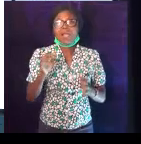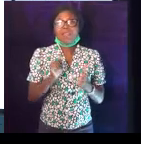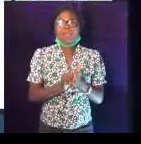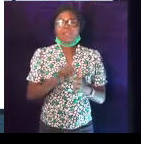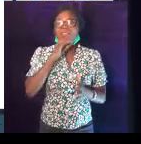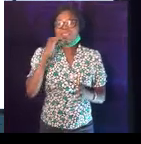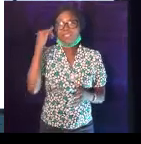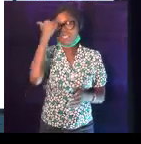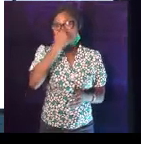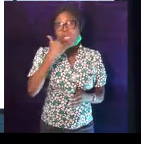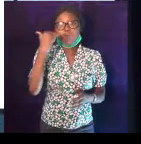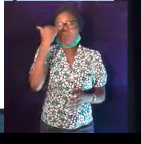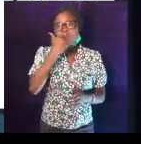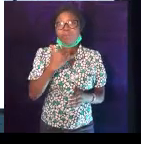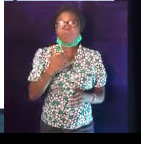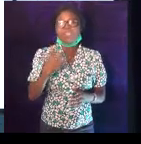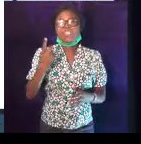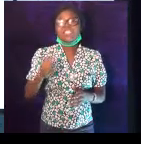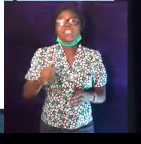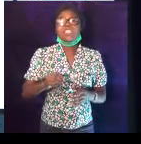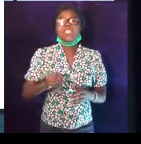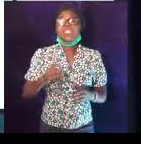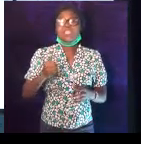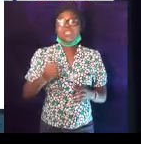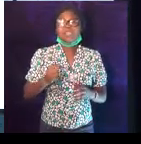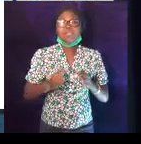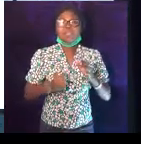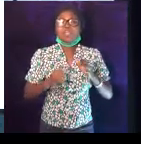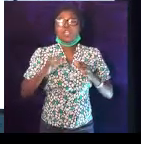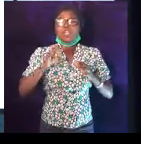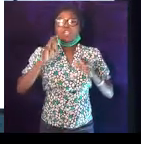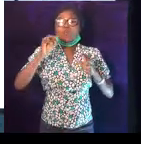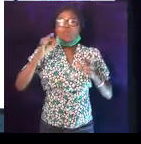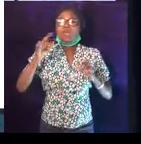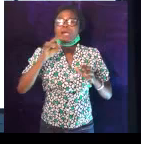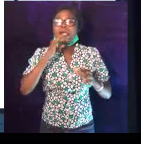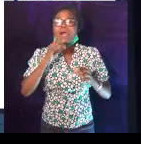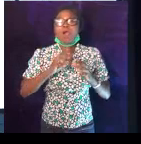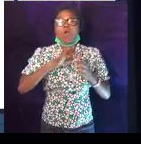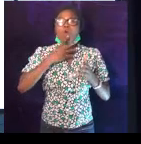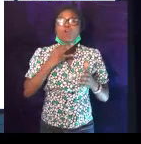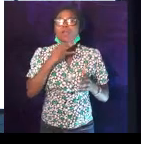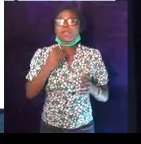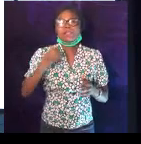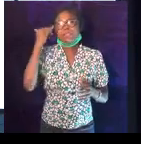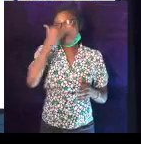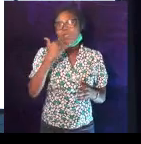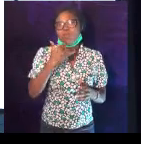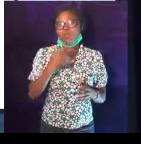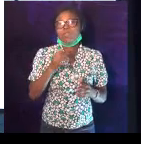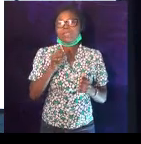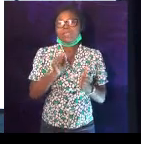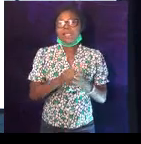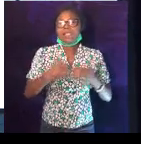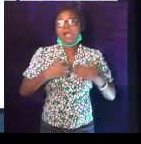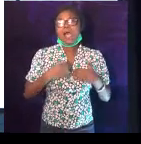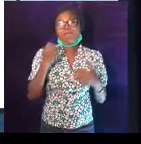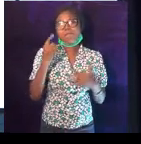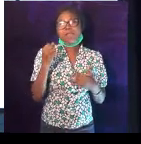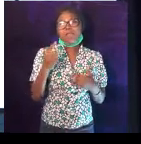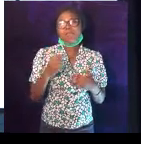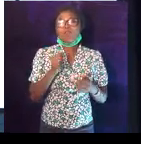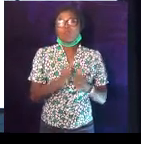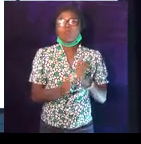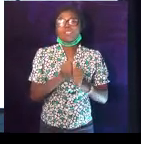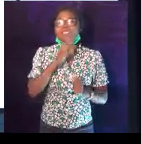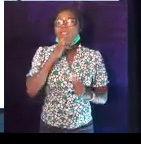is yellow, as you can see. The modal color is yellow. It has a frequency or count of 11, which is the highest